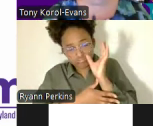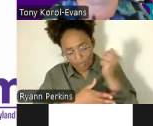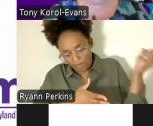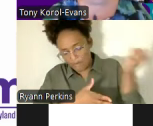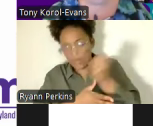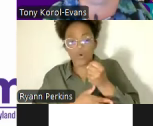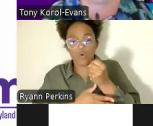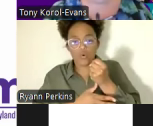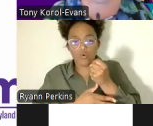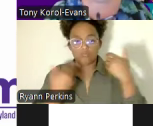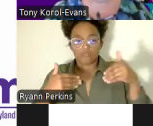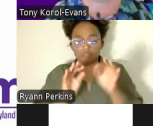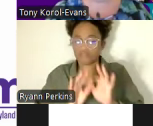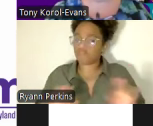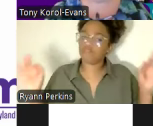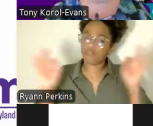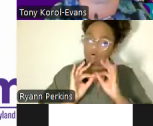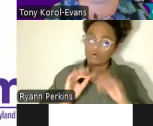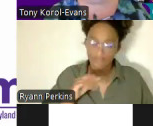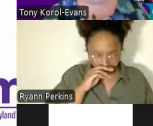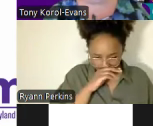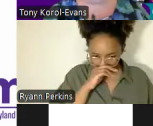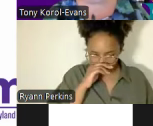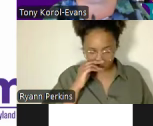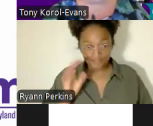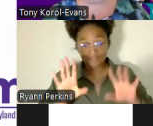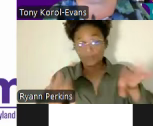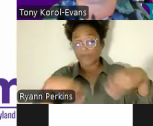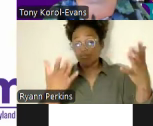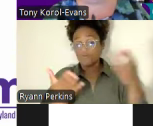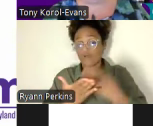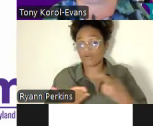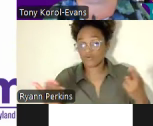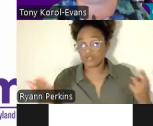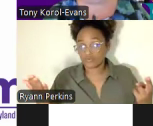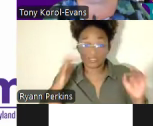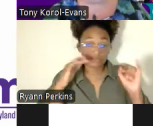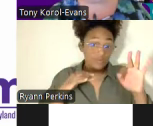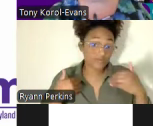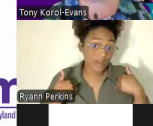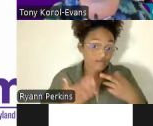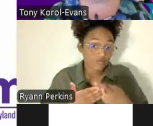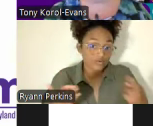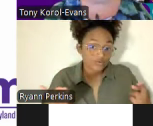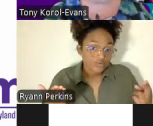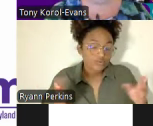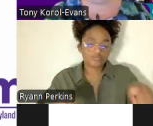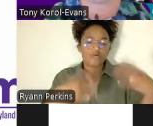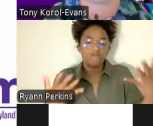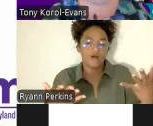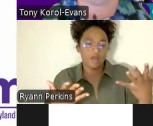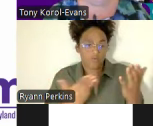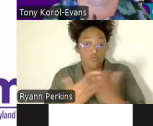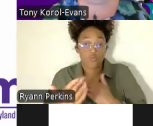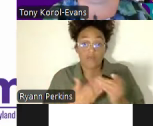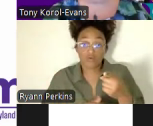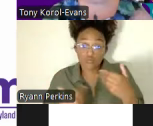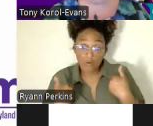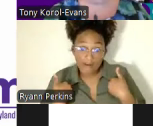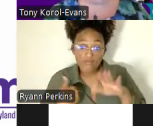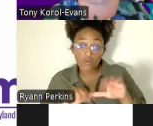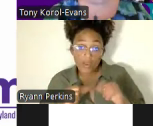priority. Give them resources. If you have resources, give your resources out in